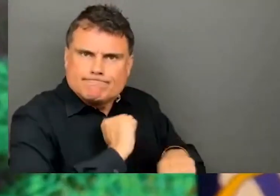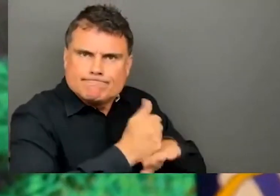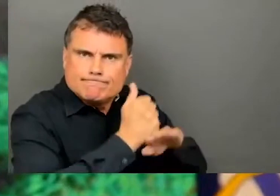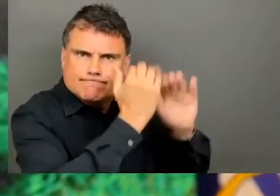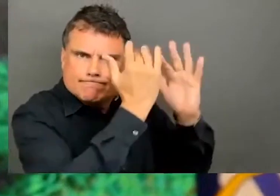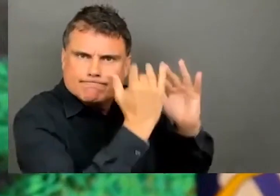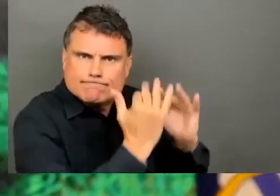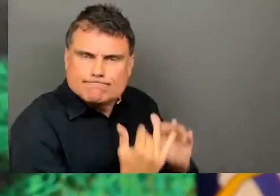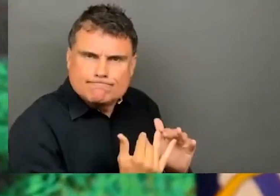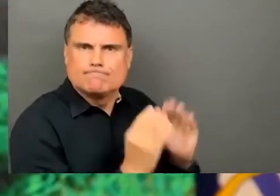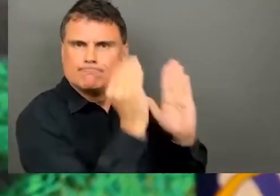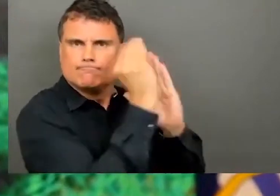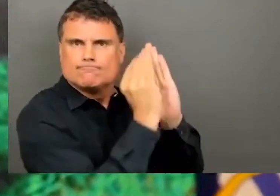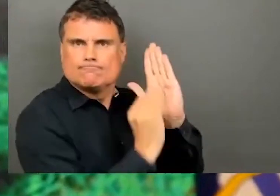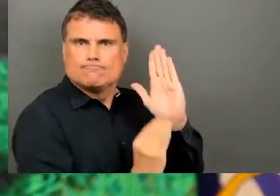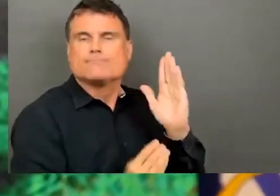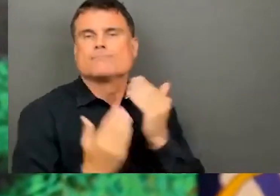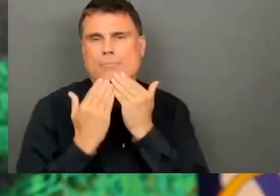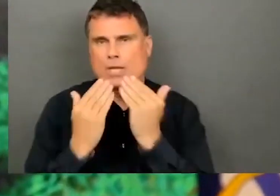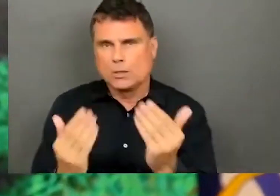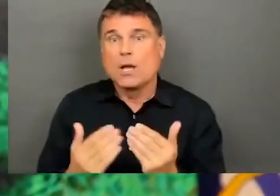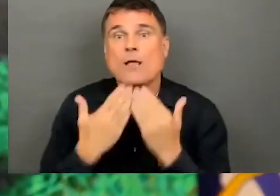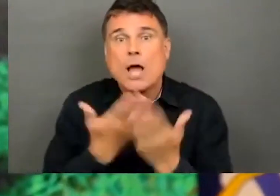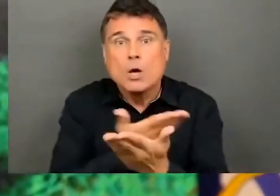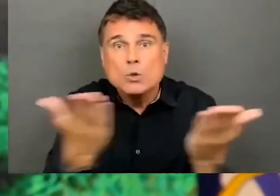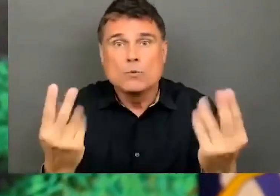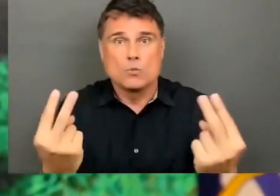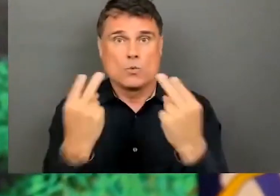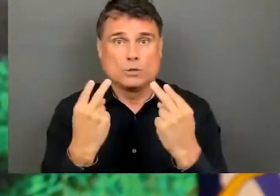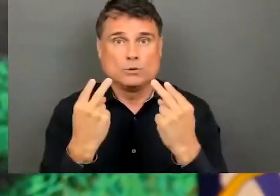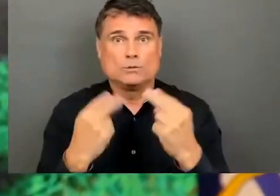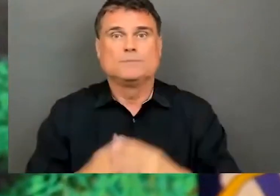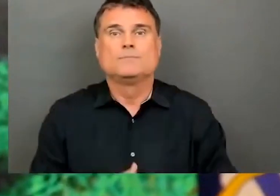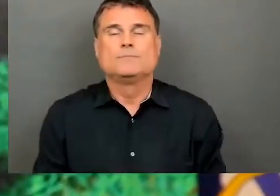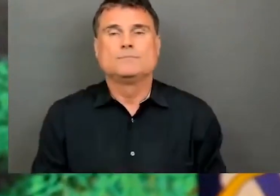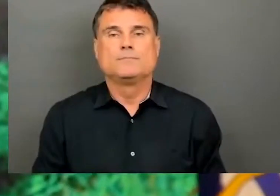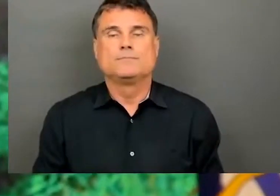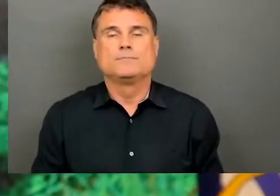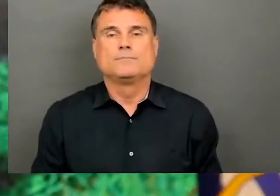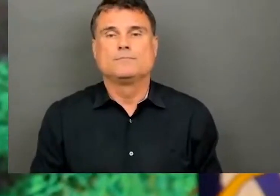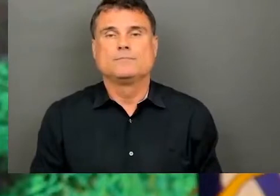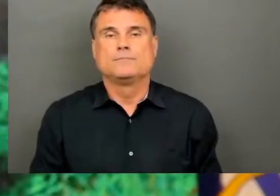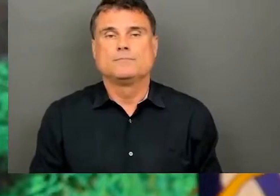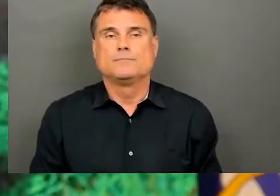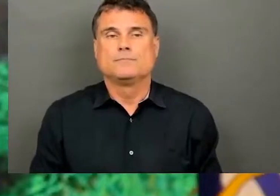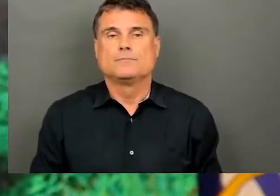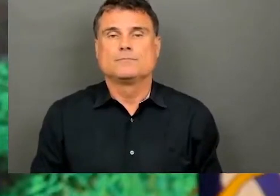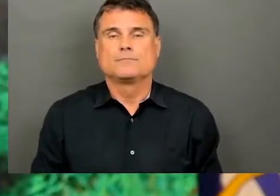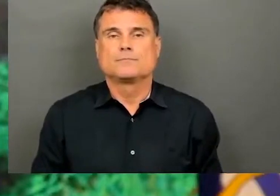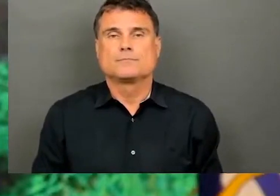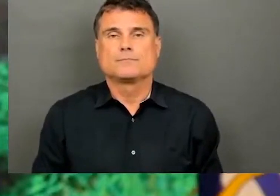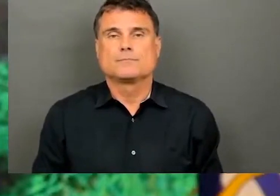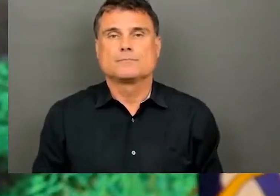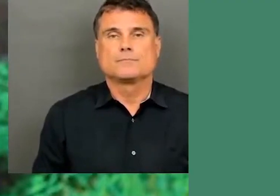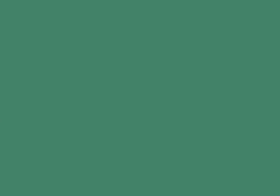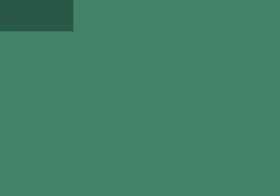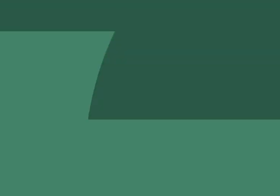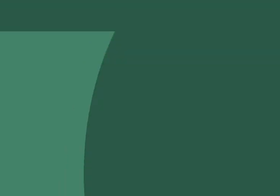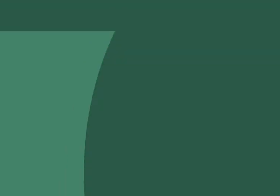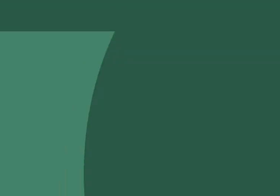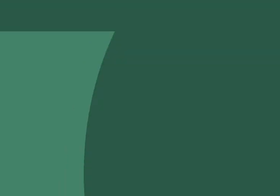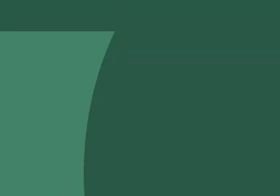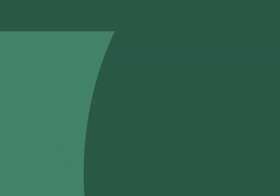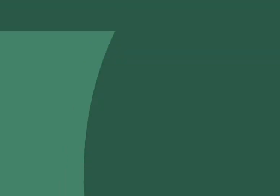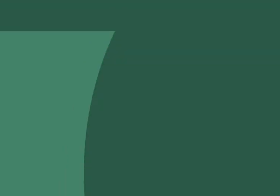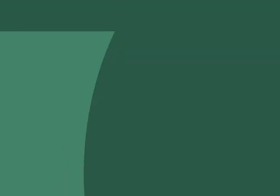and joining in this announcement to share your insights about what this expanded policy will mean for British Columbians.